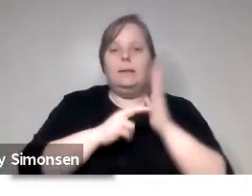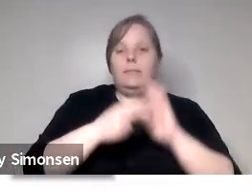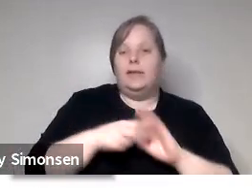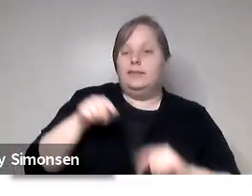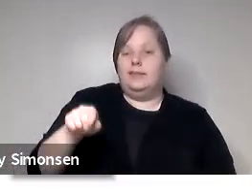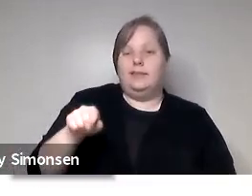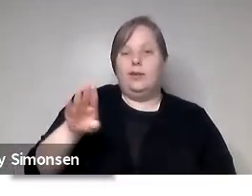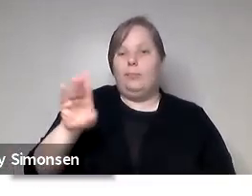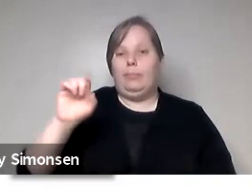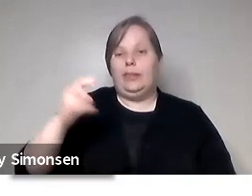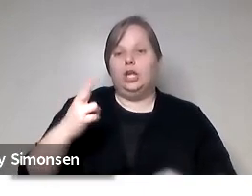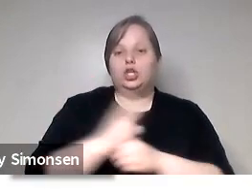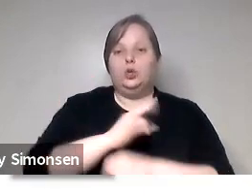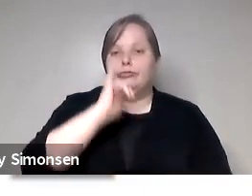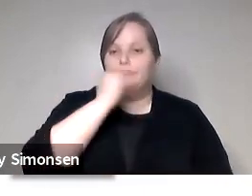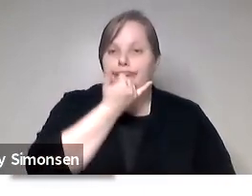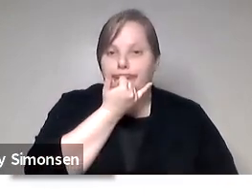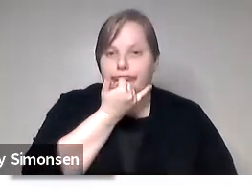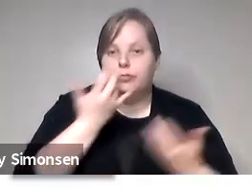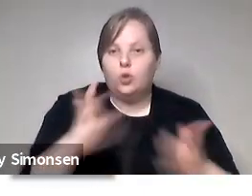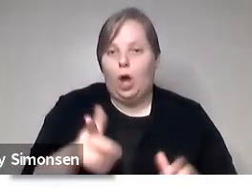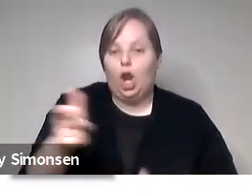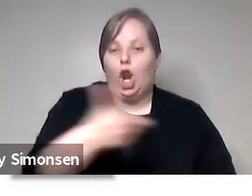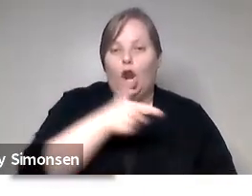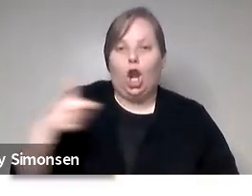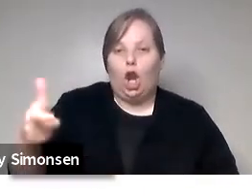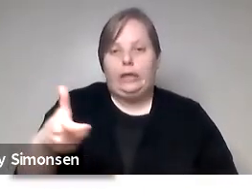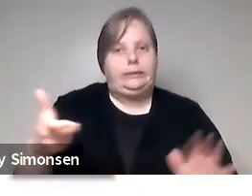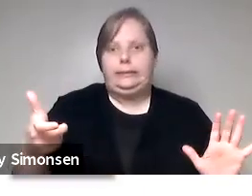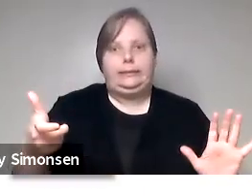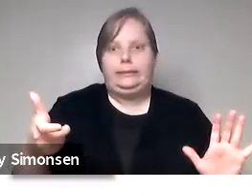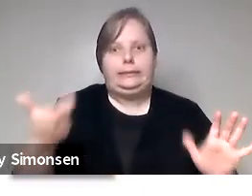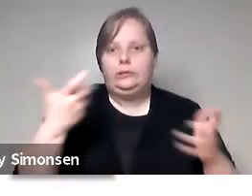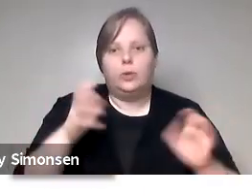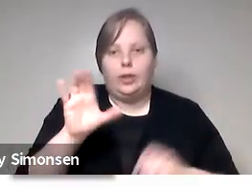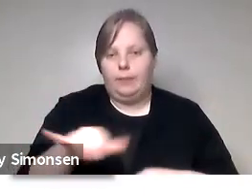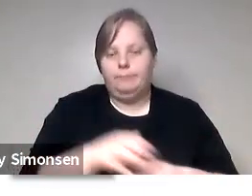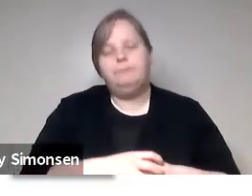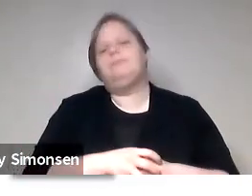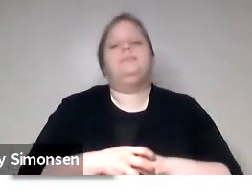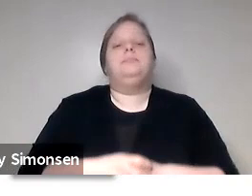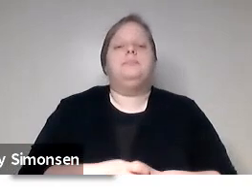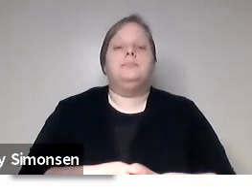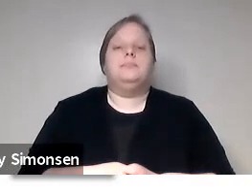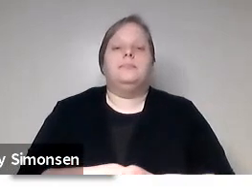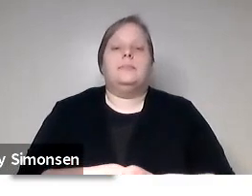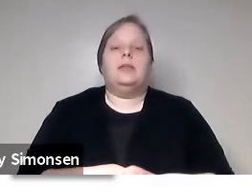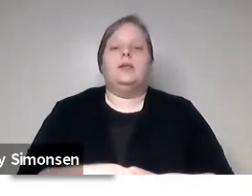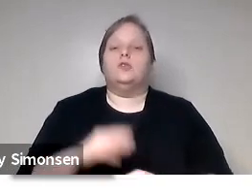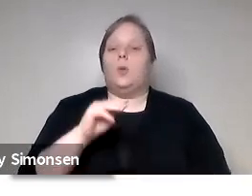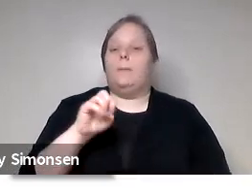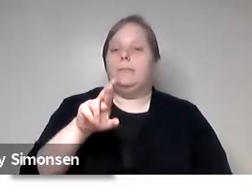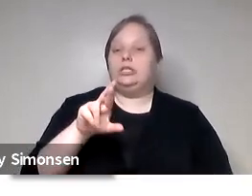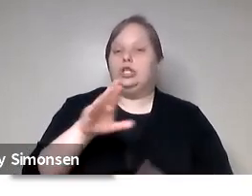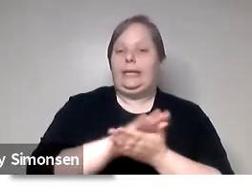bleach things out accidentally by spraying them with a bleach cleaner. So on the Mr. Clean